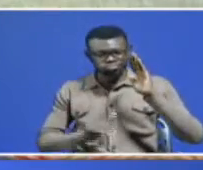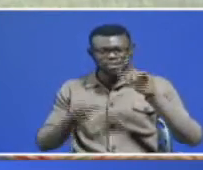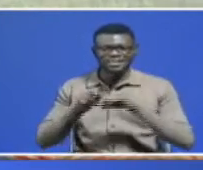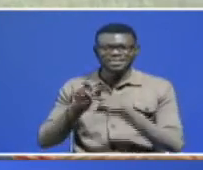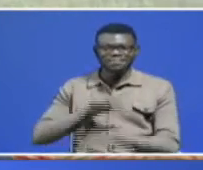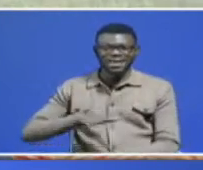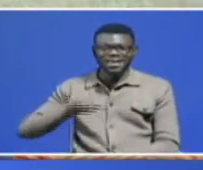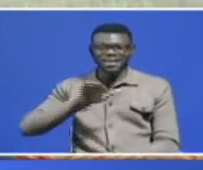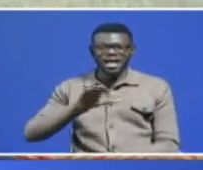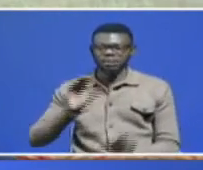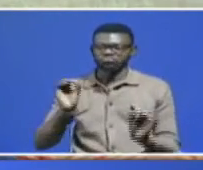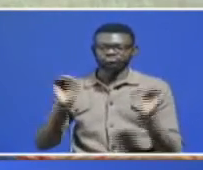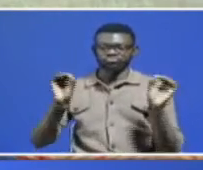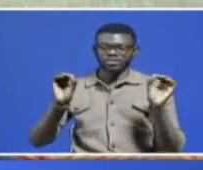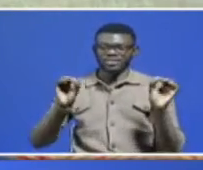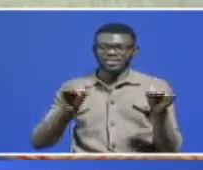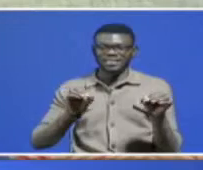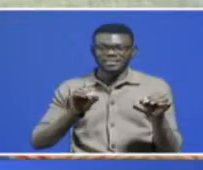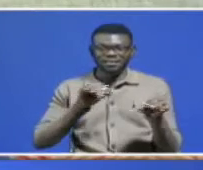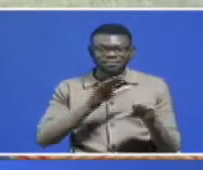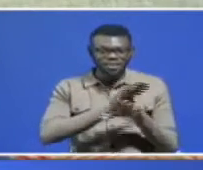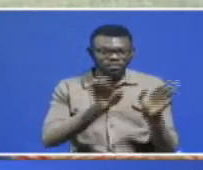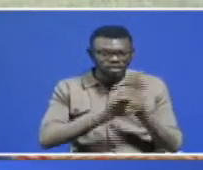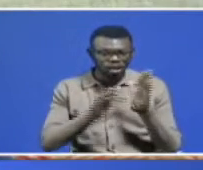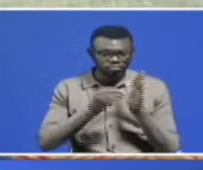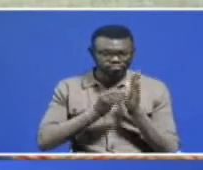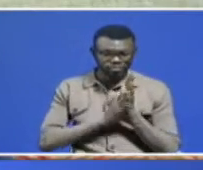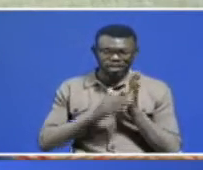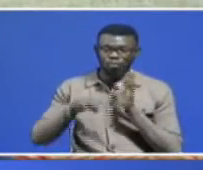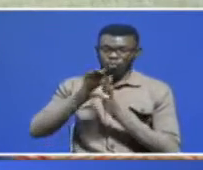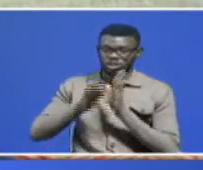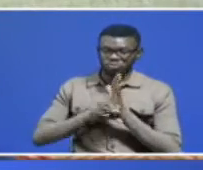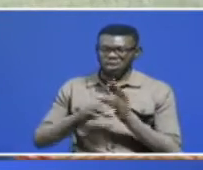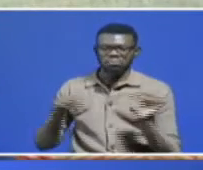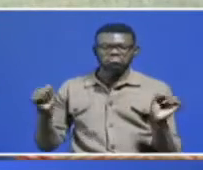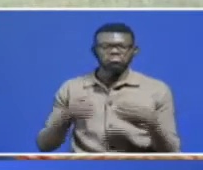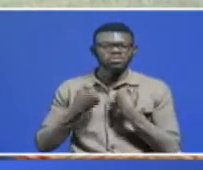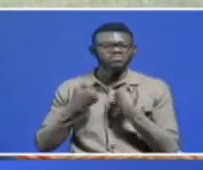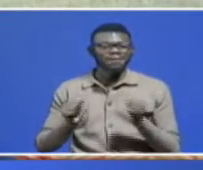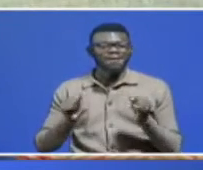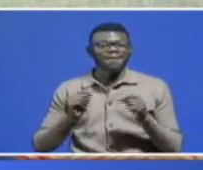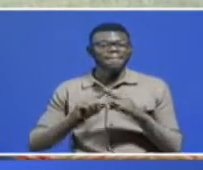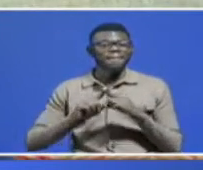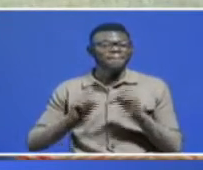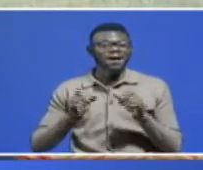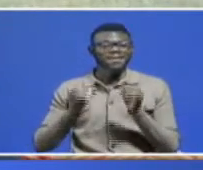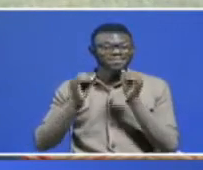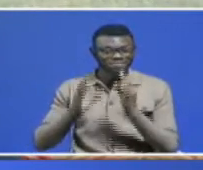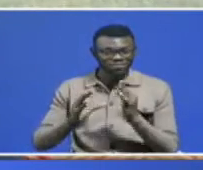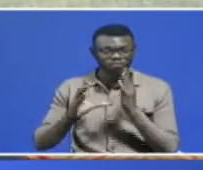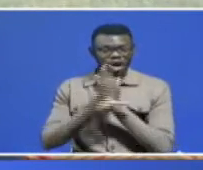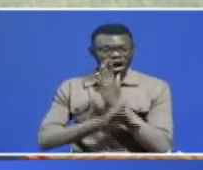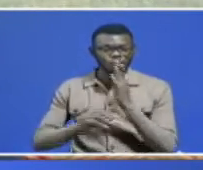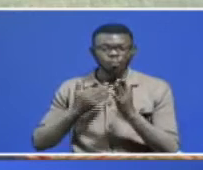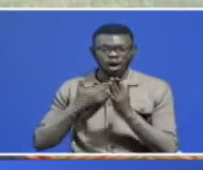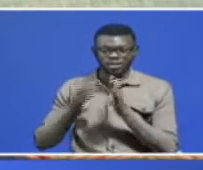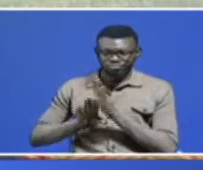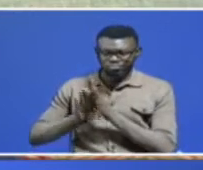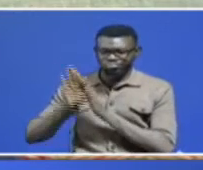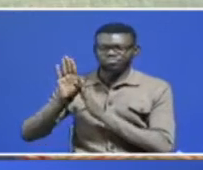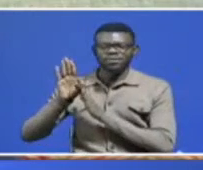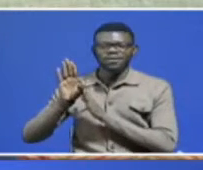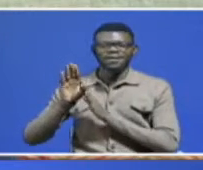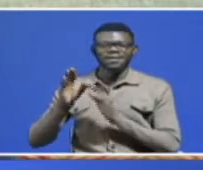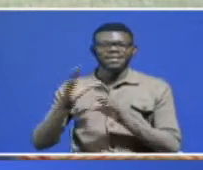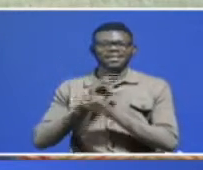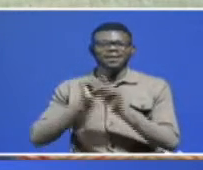without saying, you can't put everything in the Constitution, but for any country to progress, definitely the President must be looking outside other